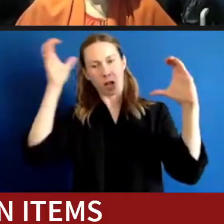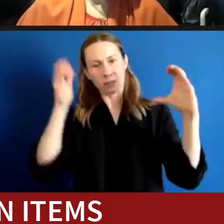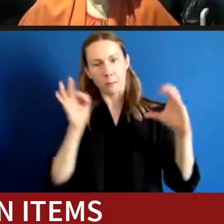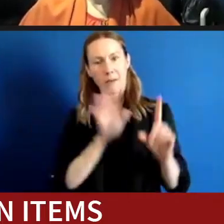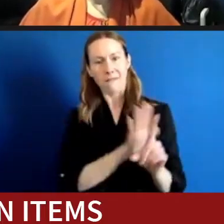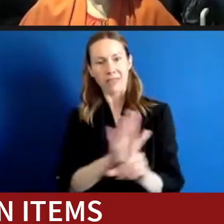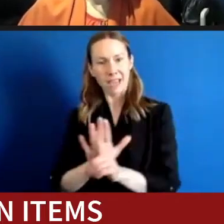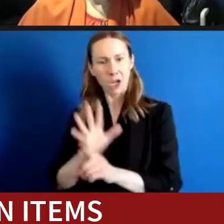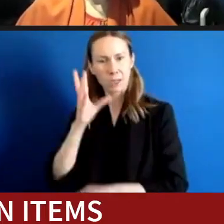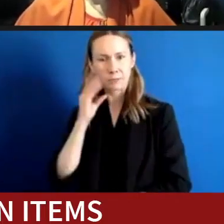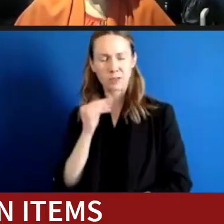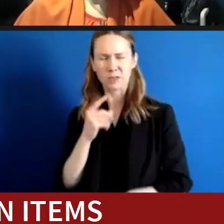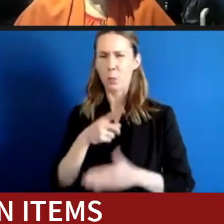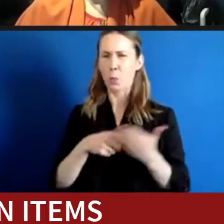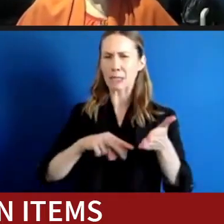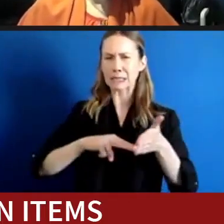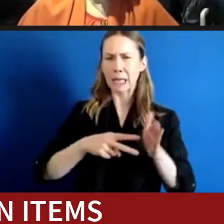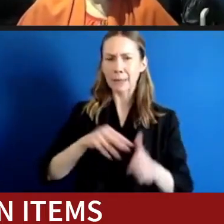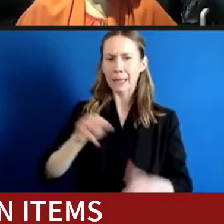mental illness,